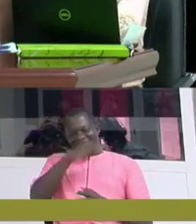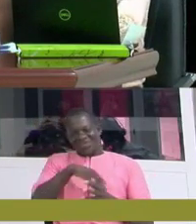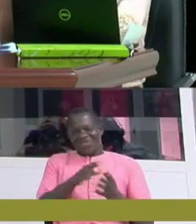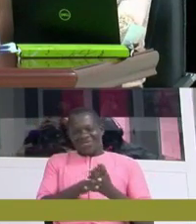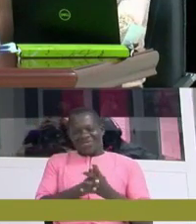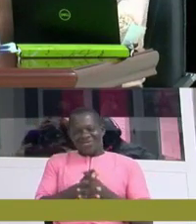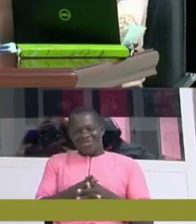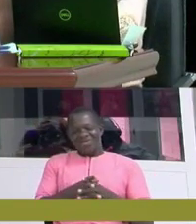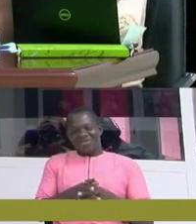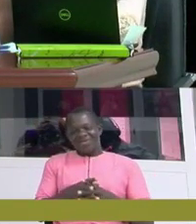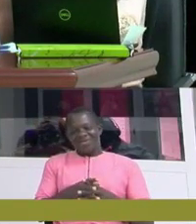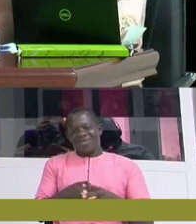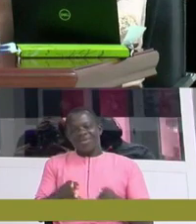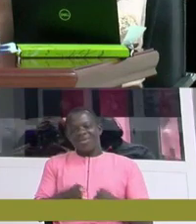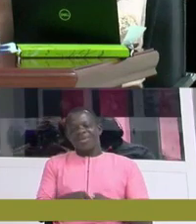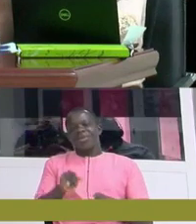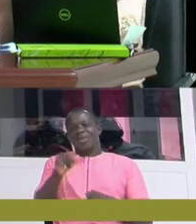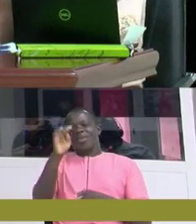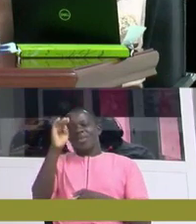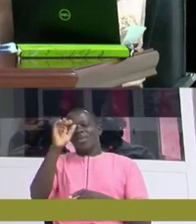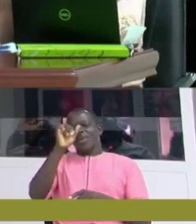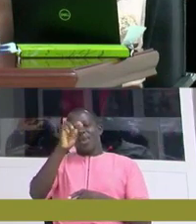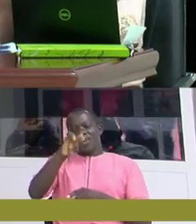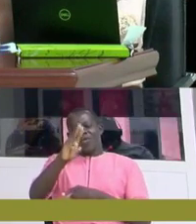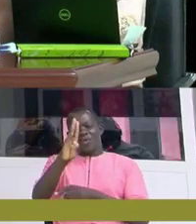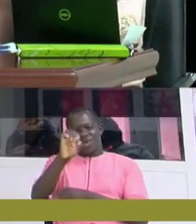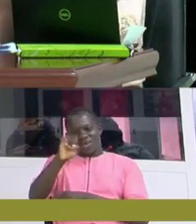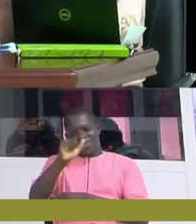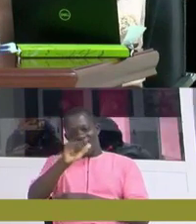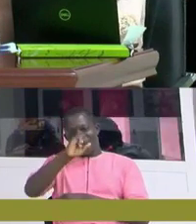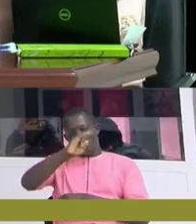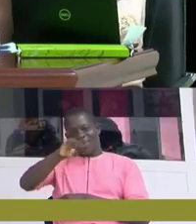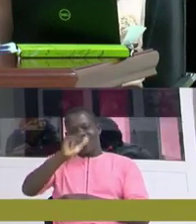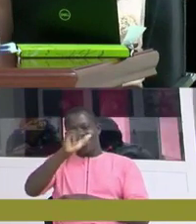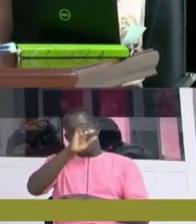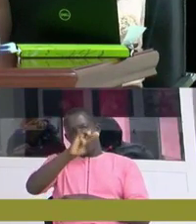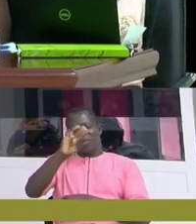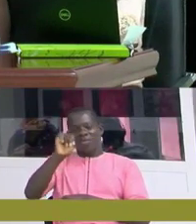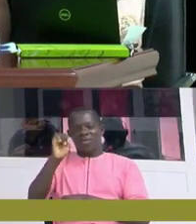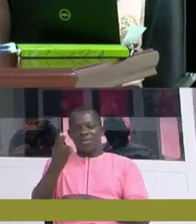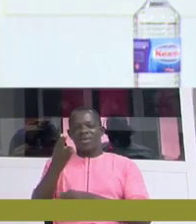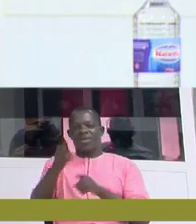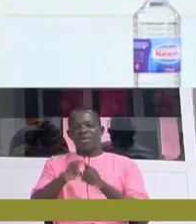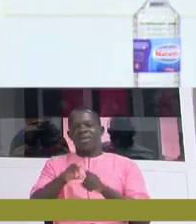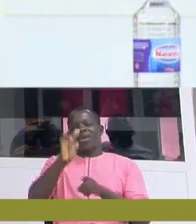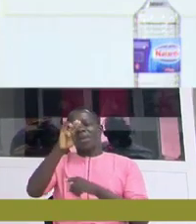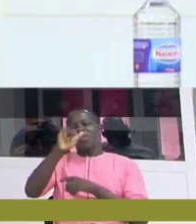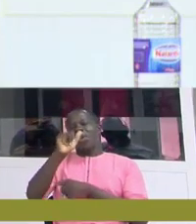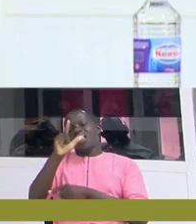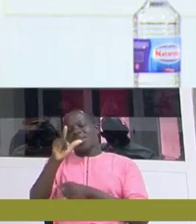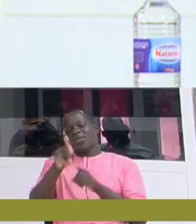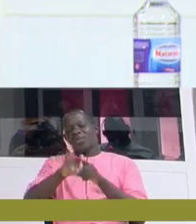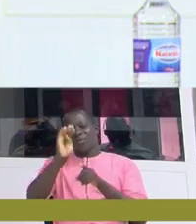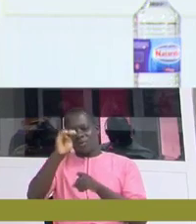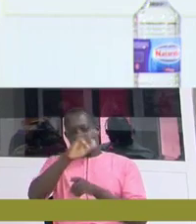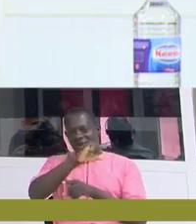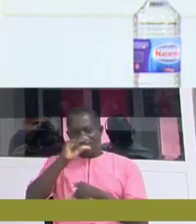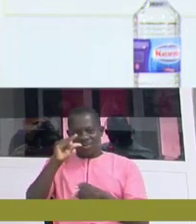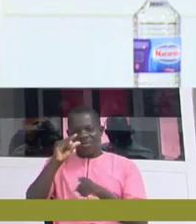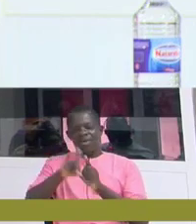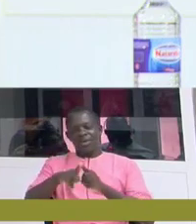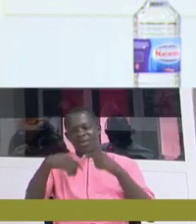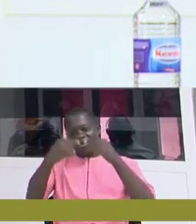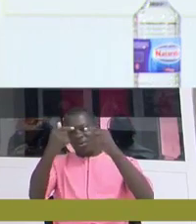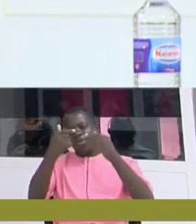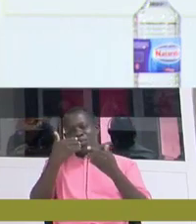That's Musa Jamme. Musa Jamme. Malian Mungo. Yeah, Malian Mungo. Okay. So proceed, please. So, Kabiri, I woke